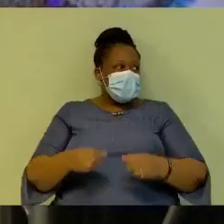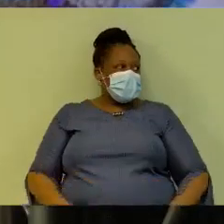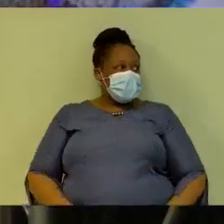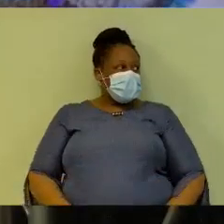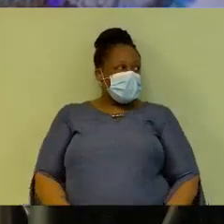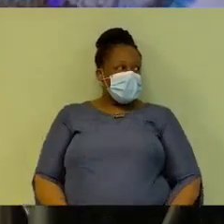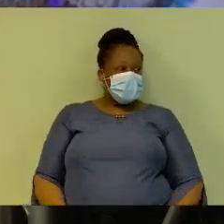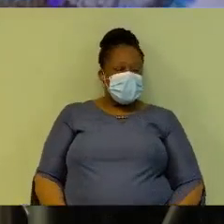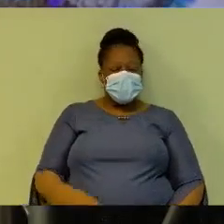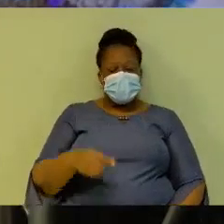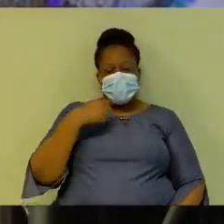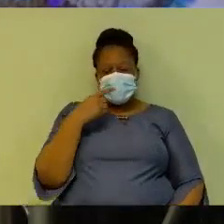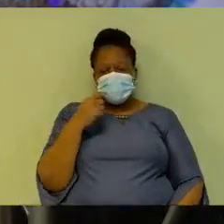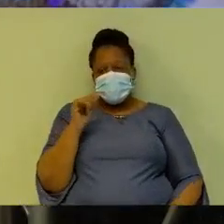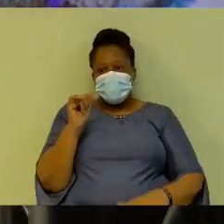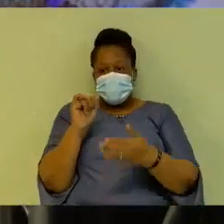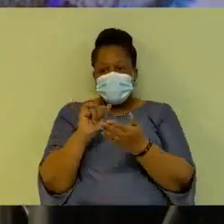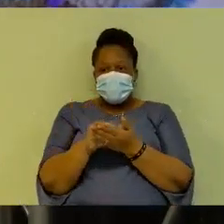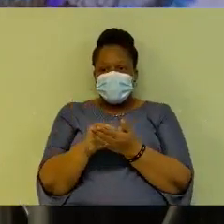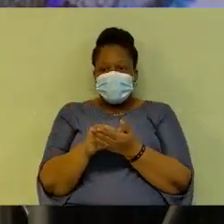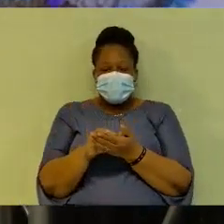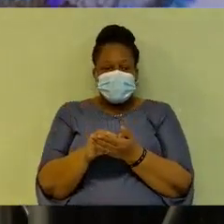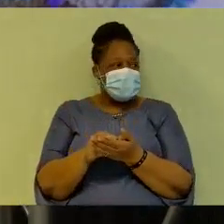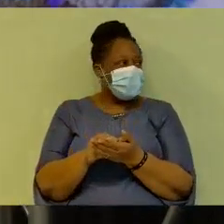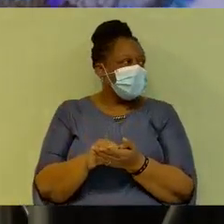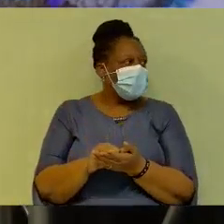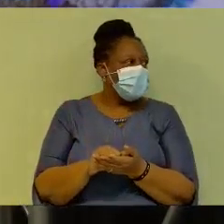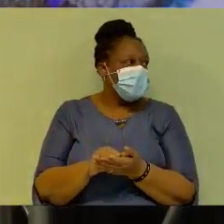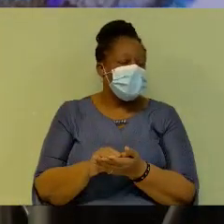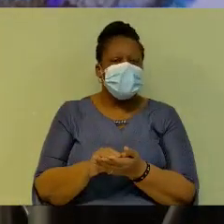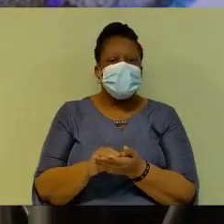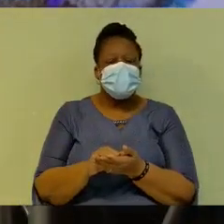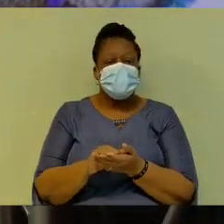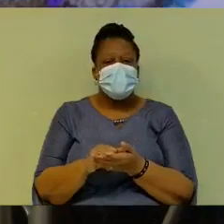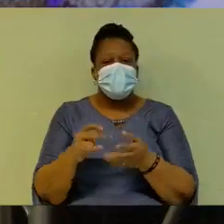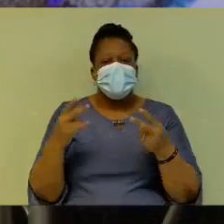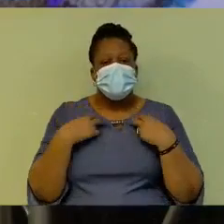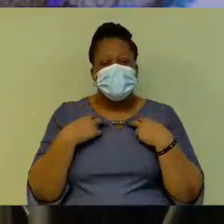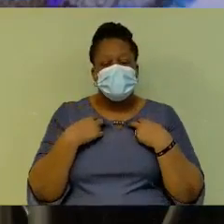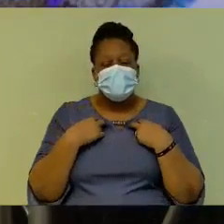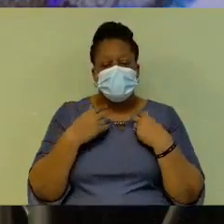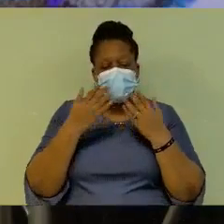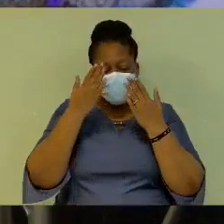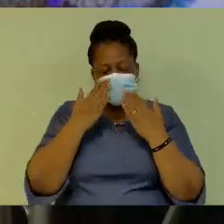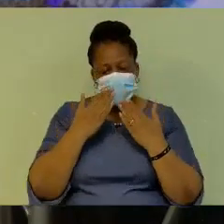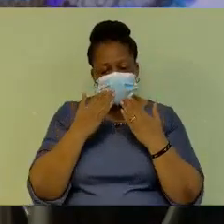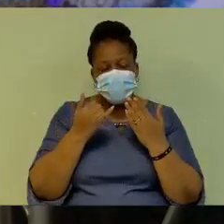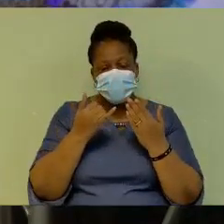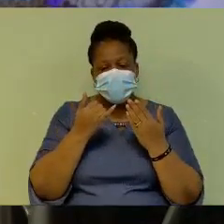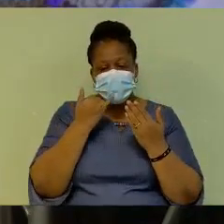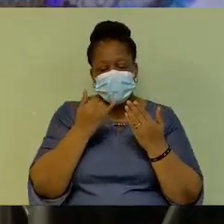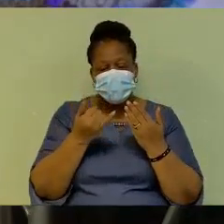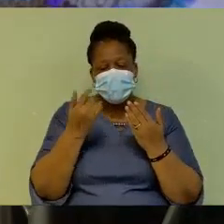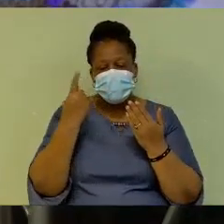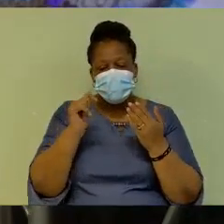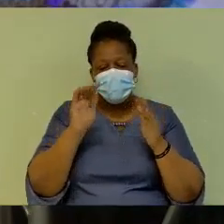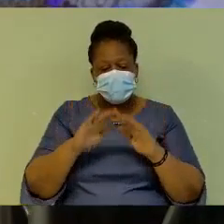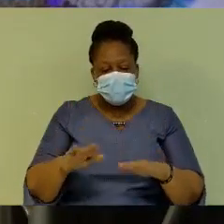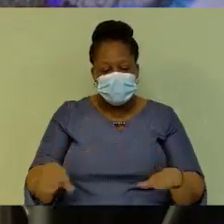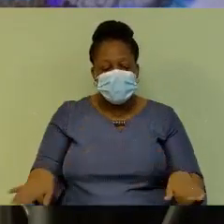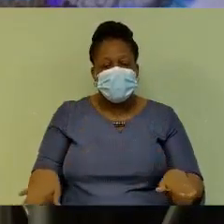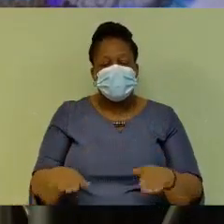lockdowns, one group that has been undoubtedly depressed is the children. There has been and will no doubt continue